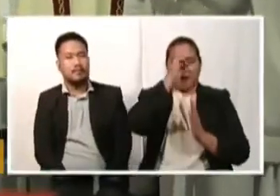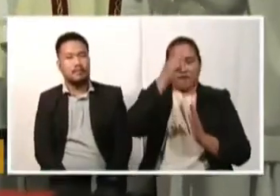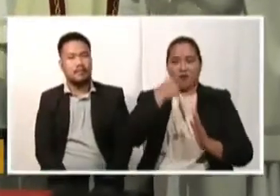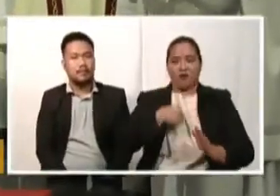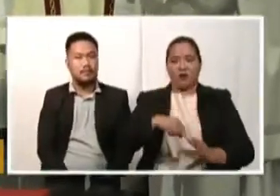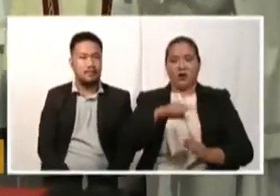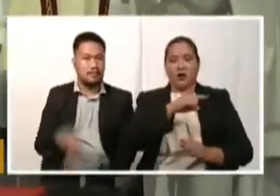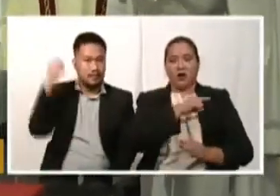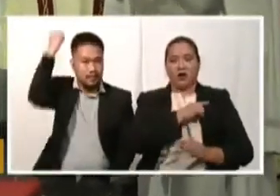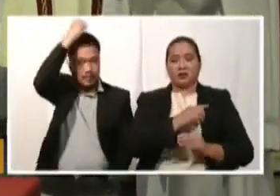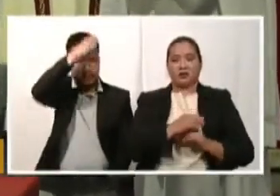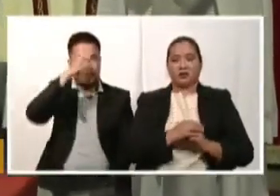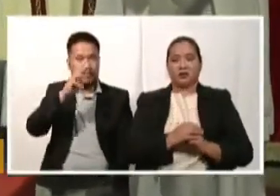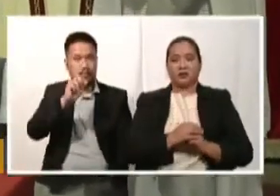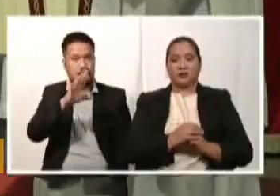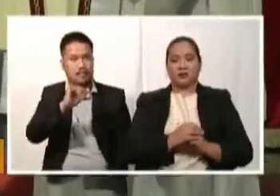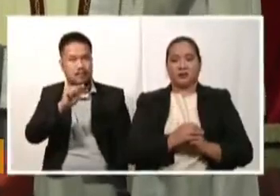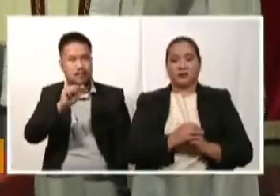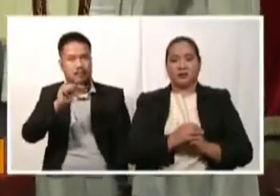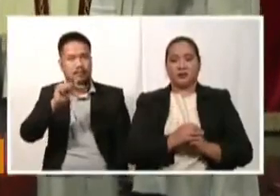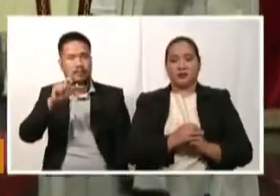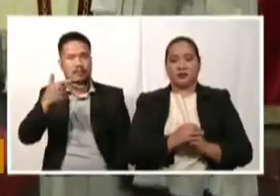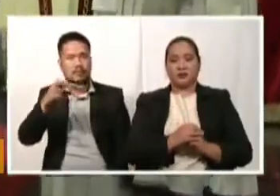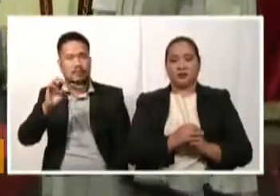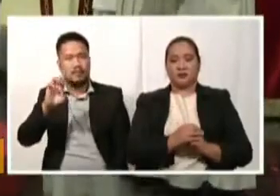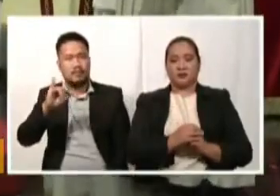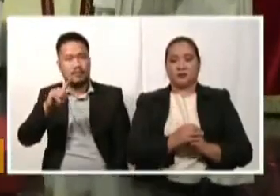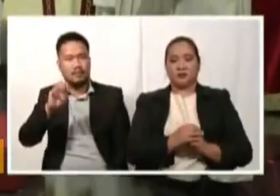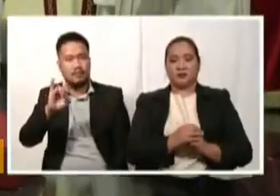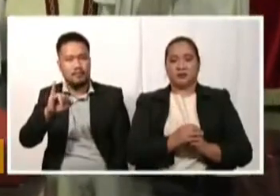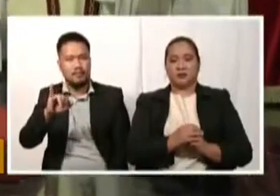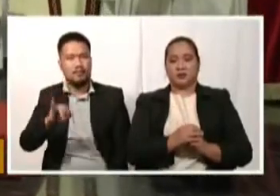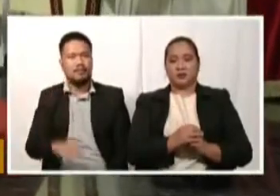Saint Maria Goretti,